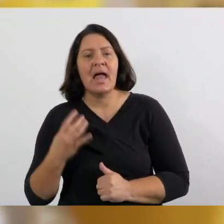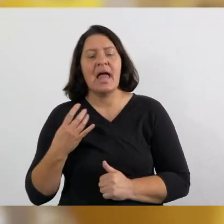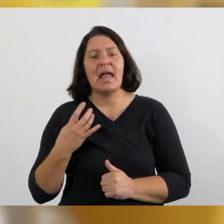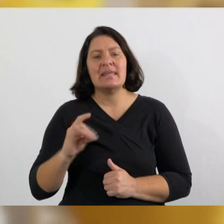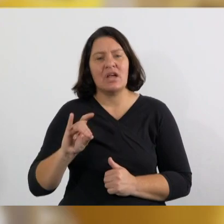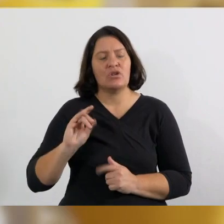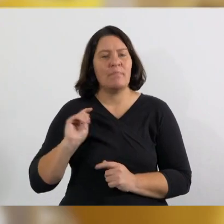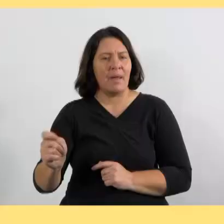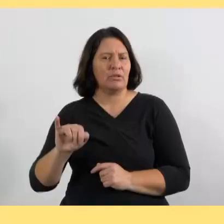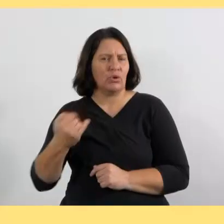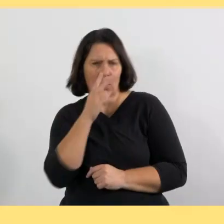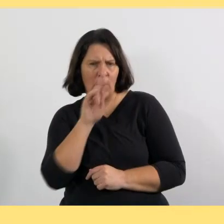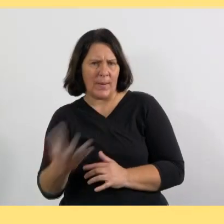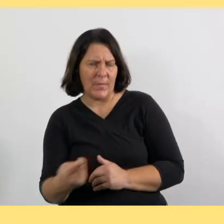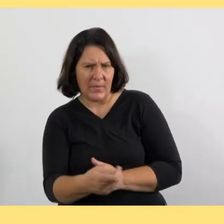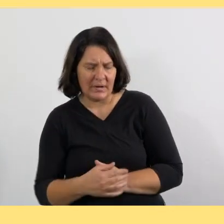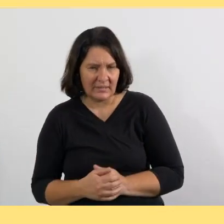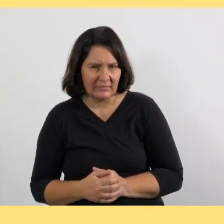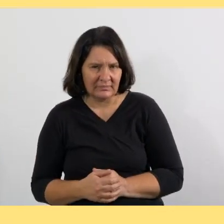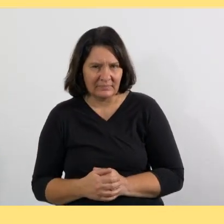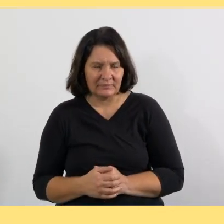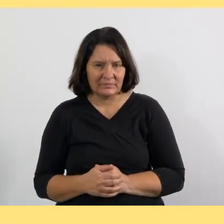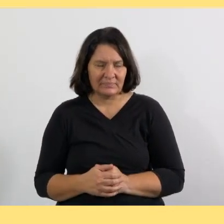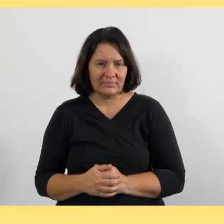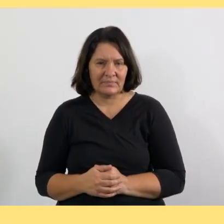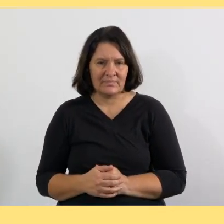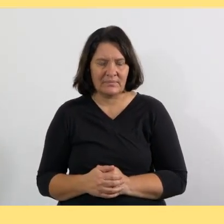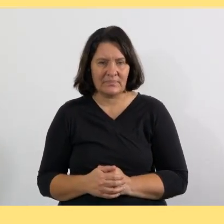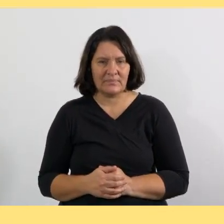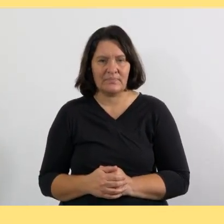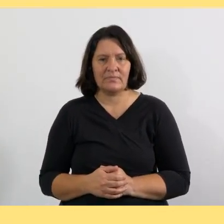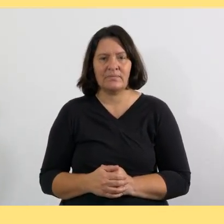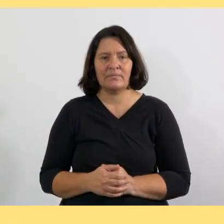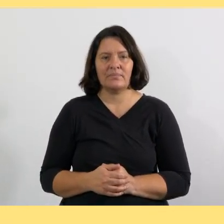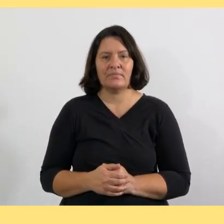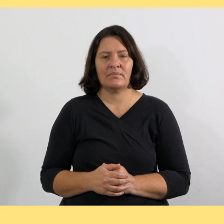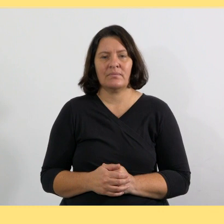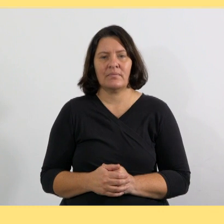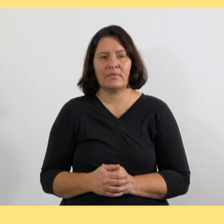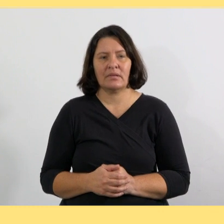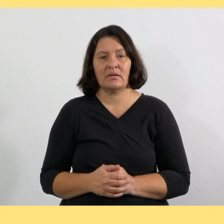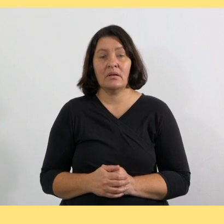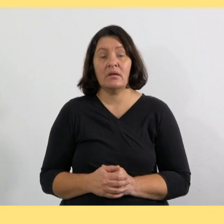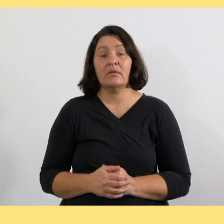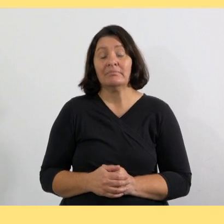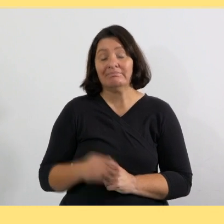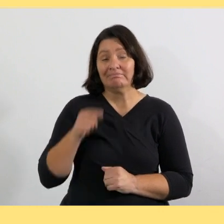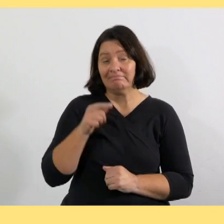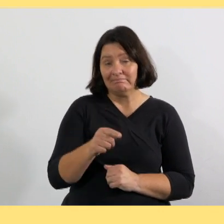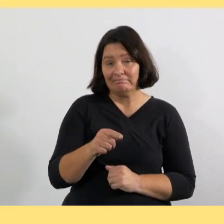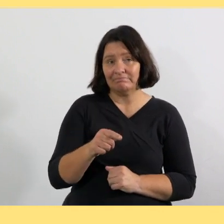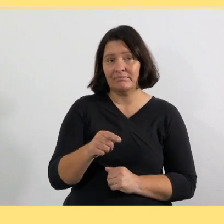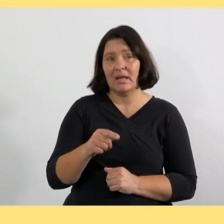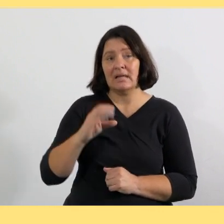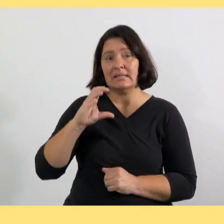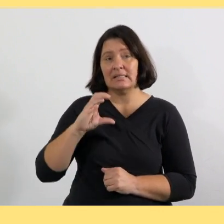the cash payments journal looks like. That is my cash payments journal. In the cash payments journal,